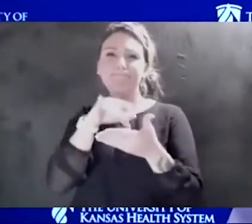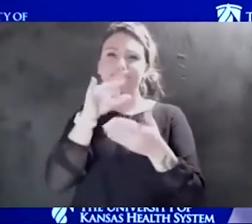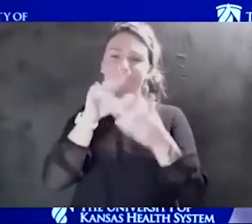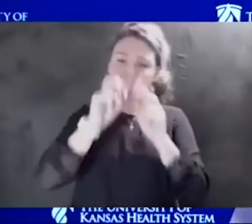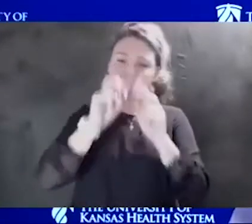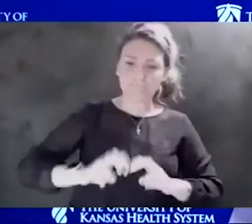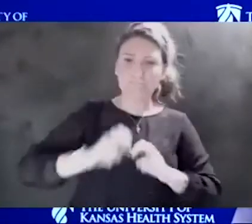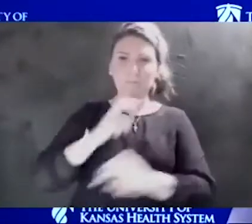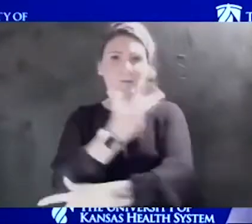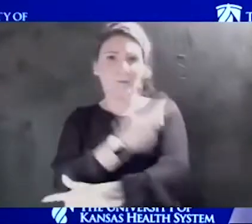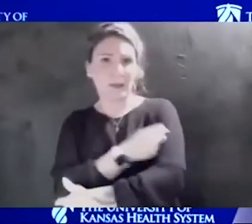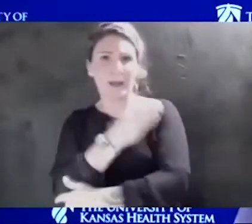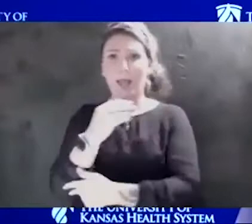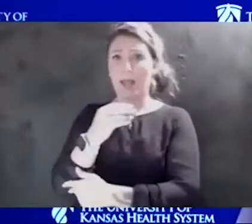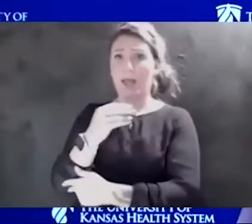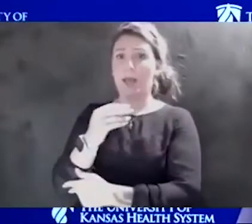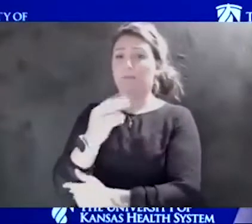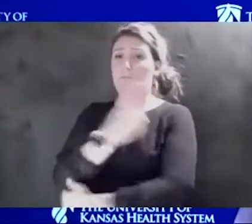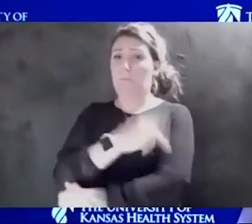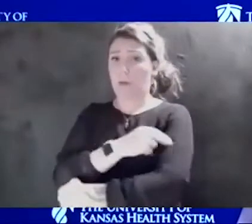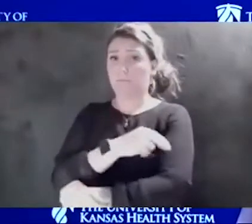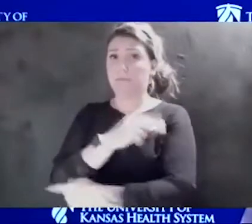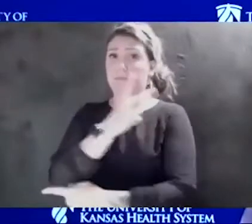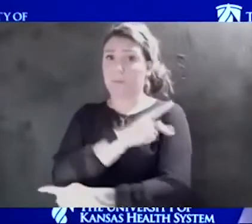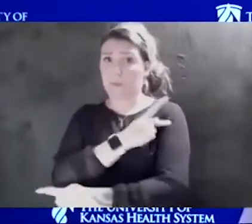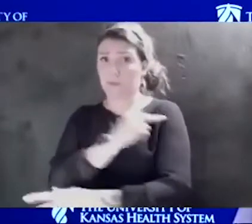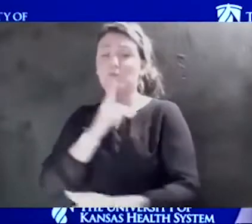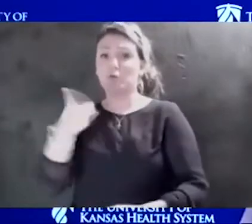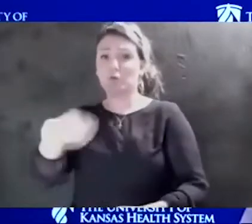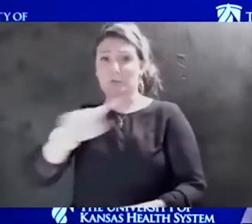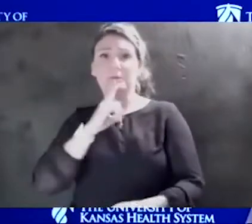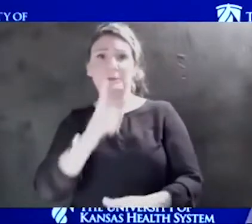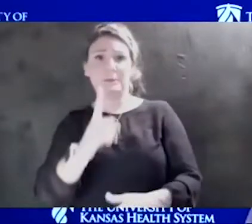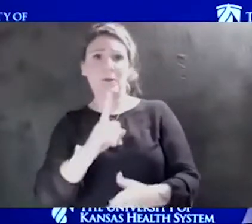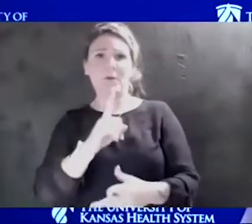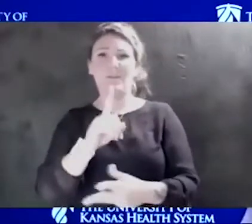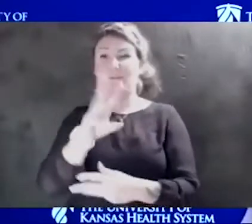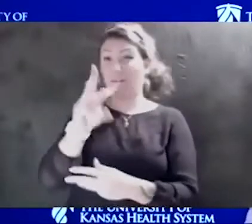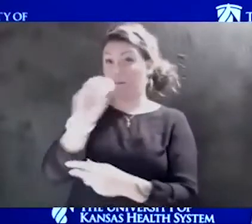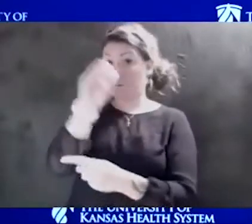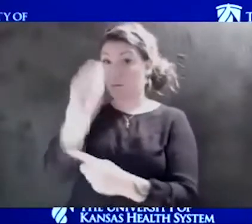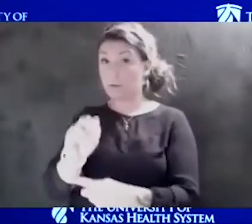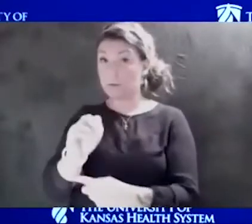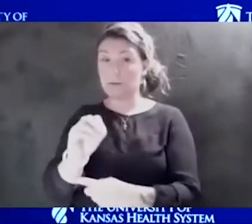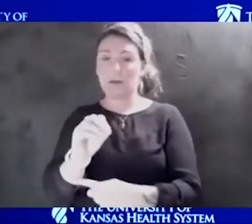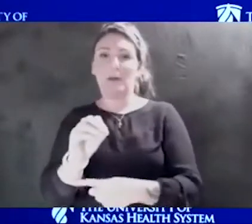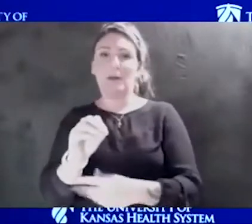hospitalized patients, and 50% of them were immunosuppressed for one reason or another, whether they had